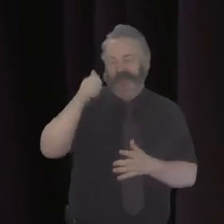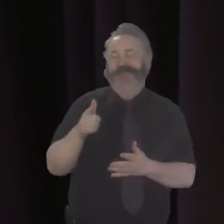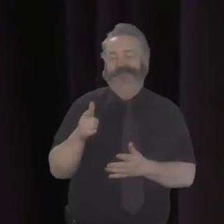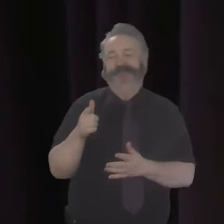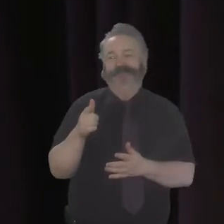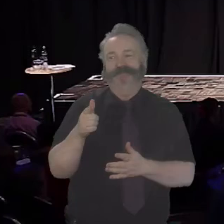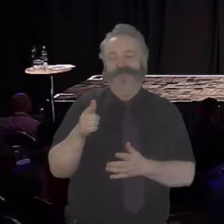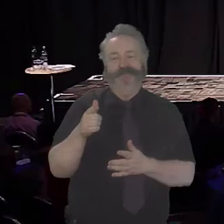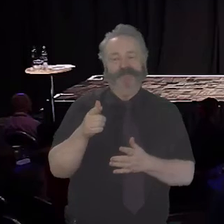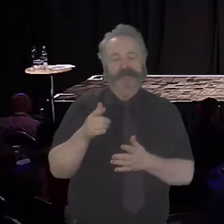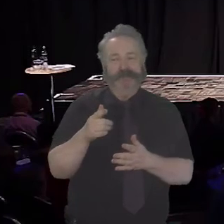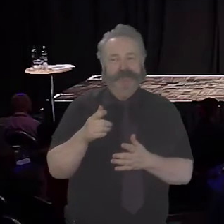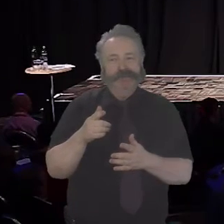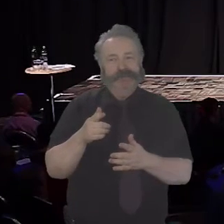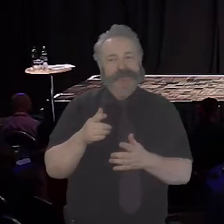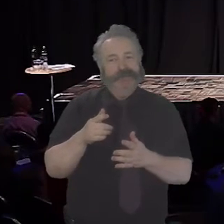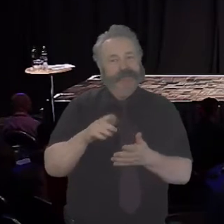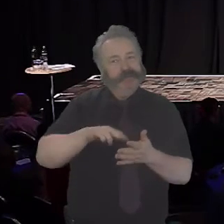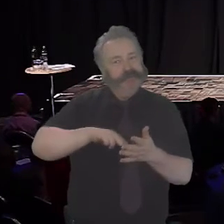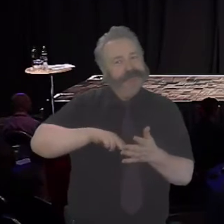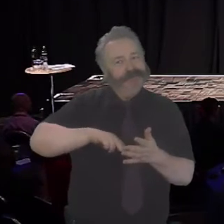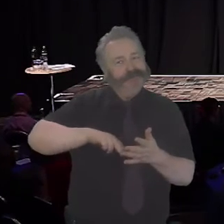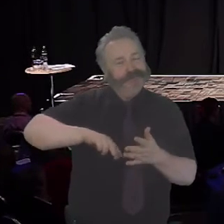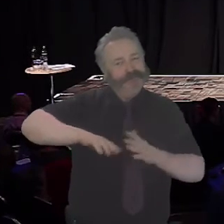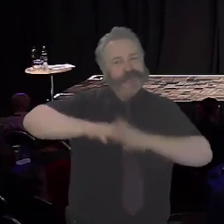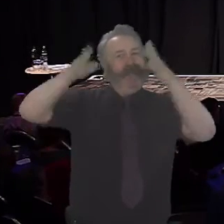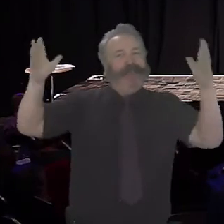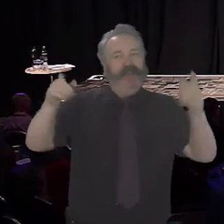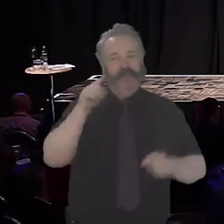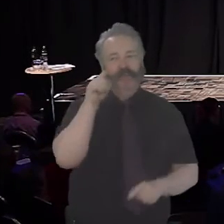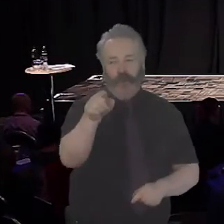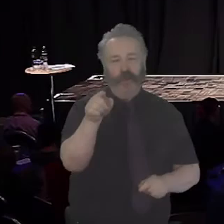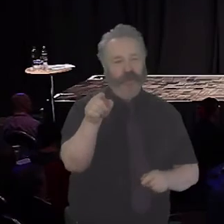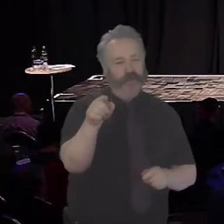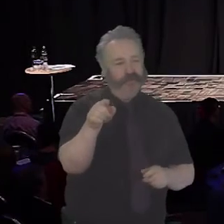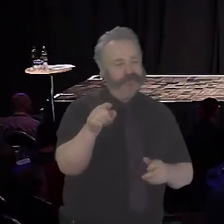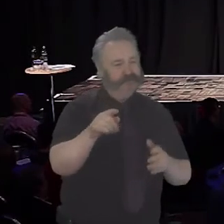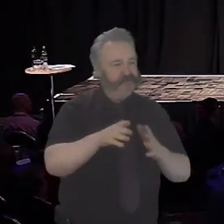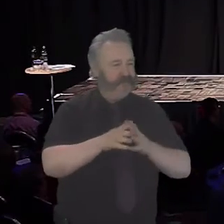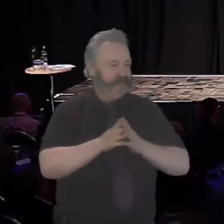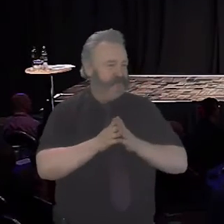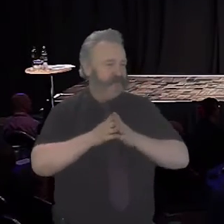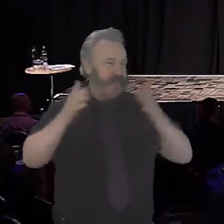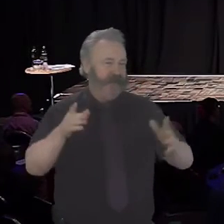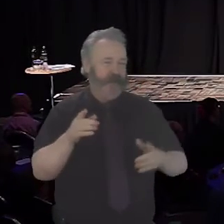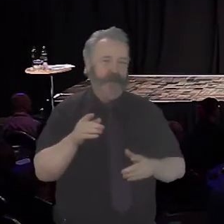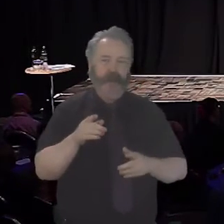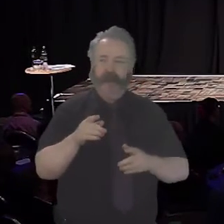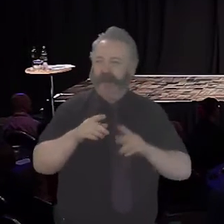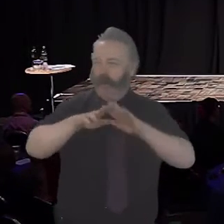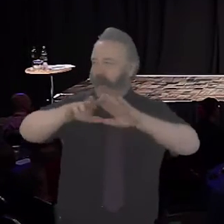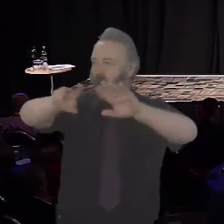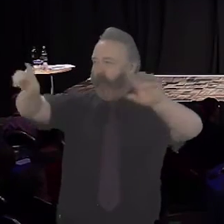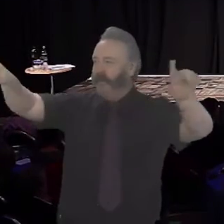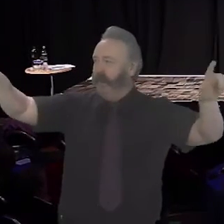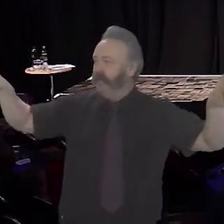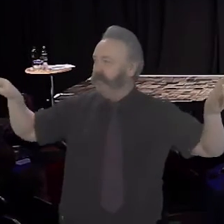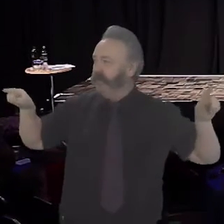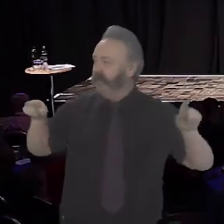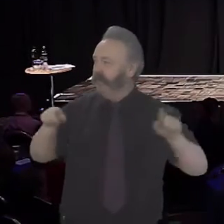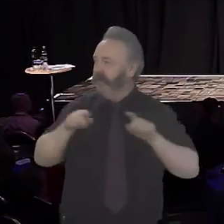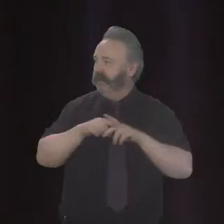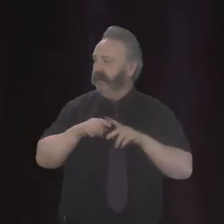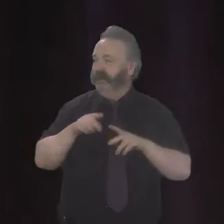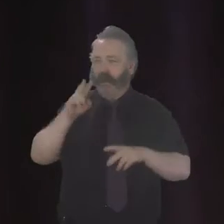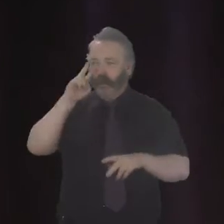it's determined by something bigger than you and that something is around you right now